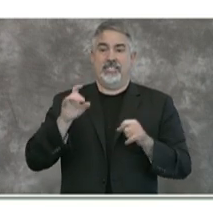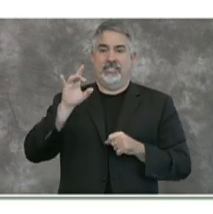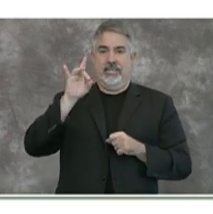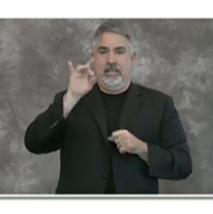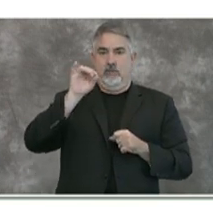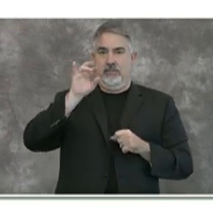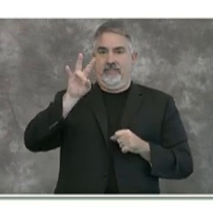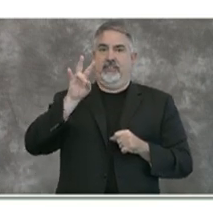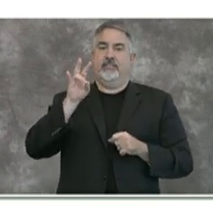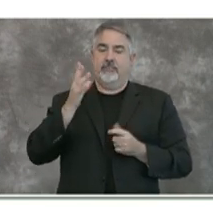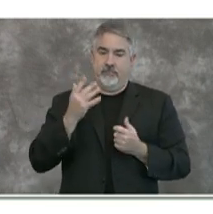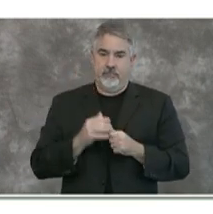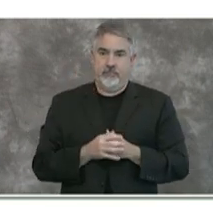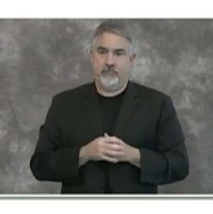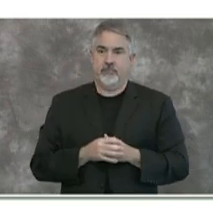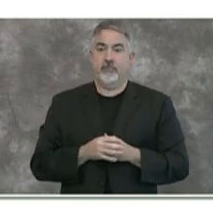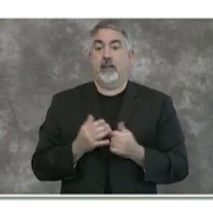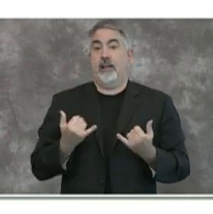of